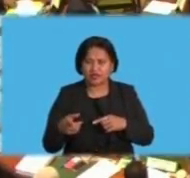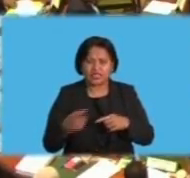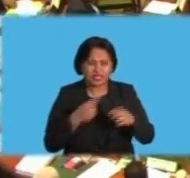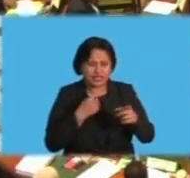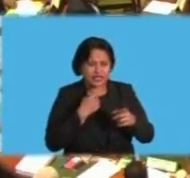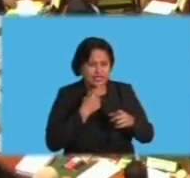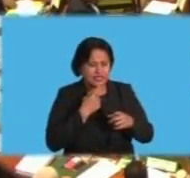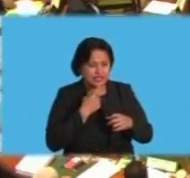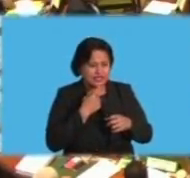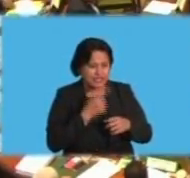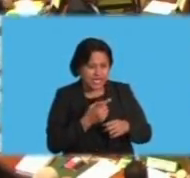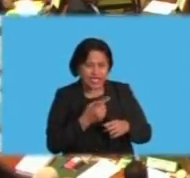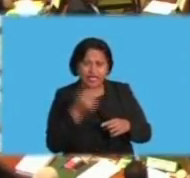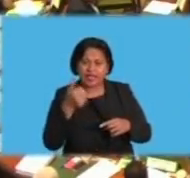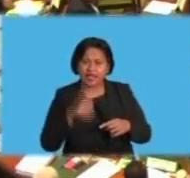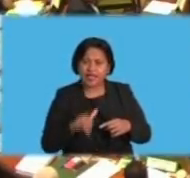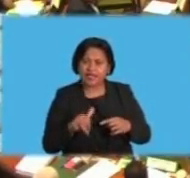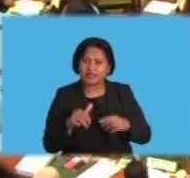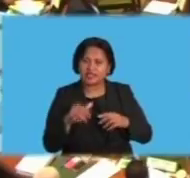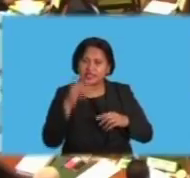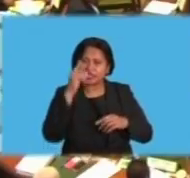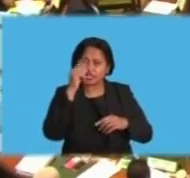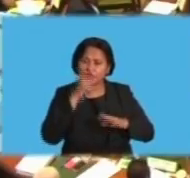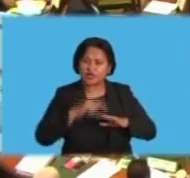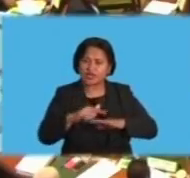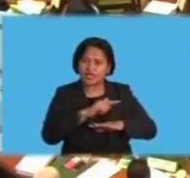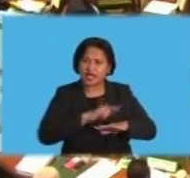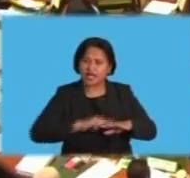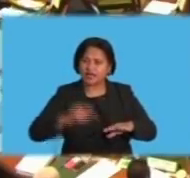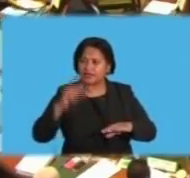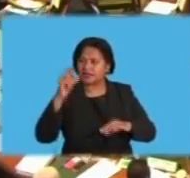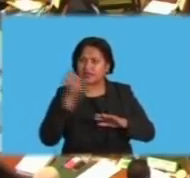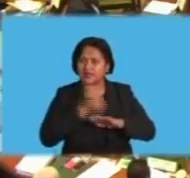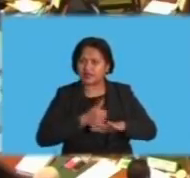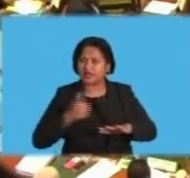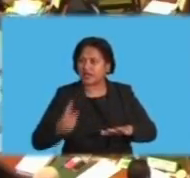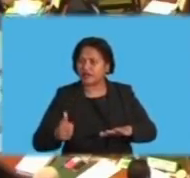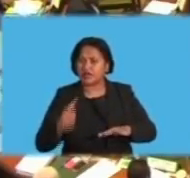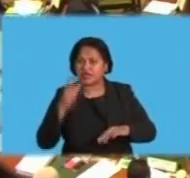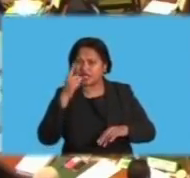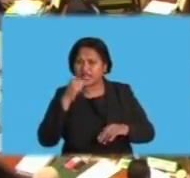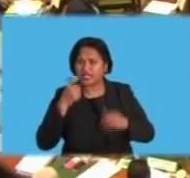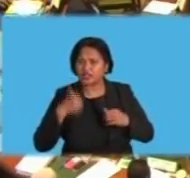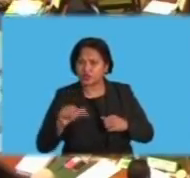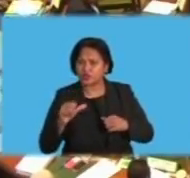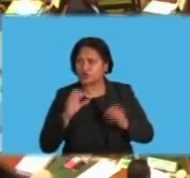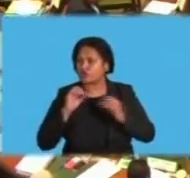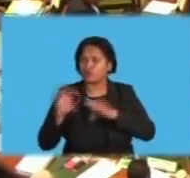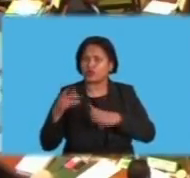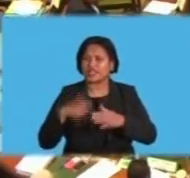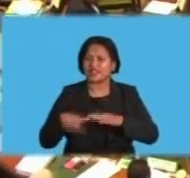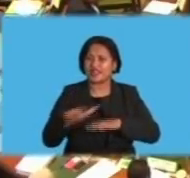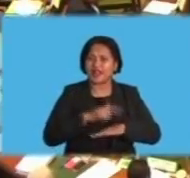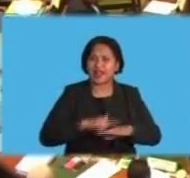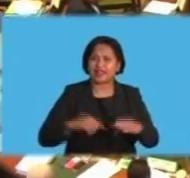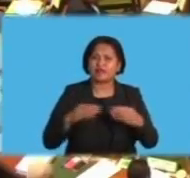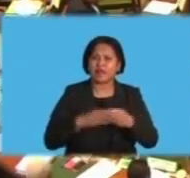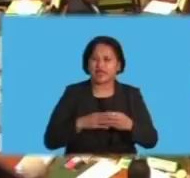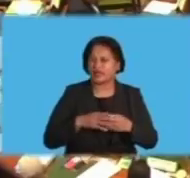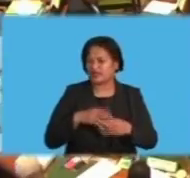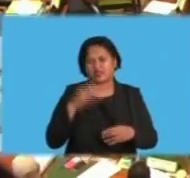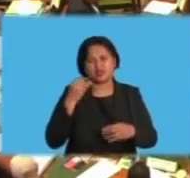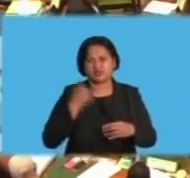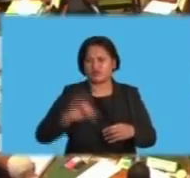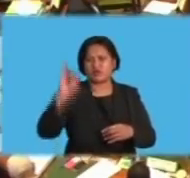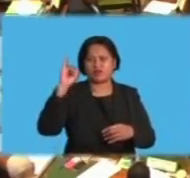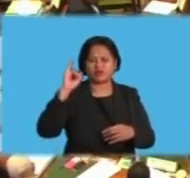that any Itoke land can simply be used by the state to be put in the land bank. Absolutely incorrect. The regulations